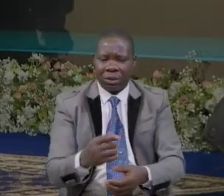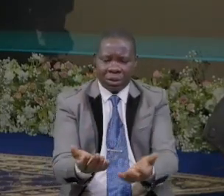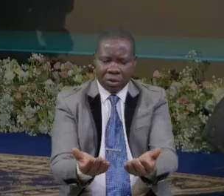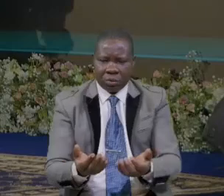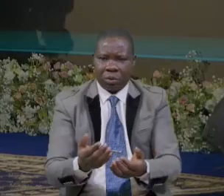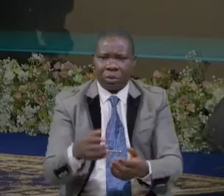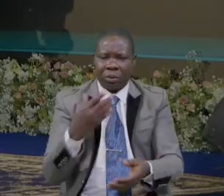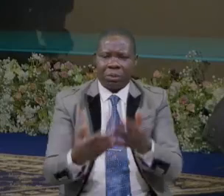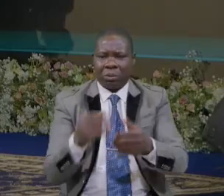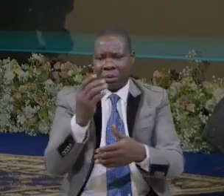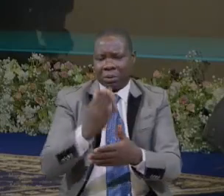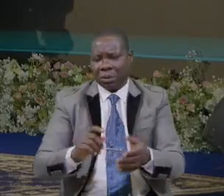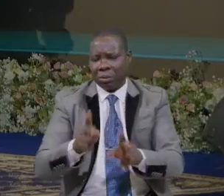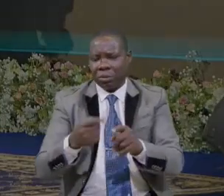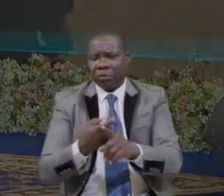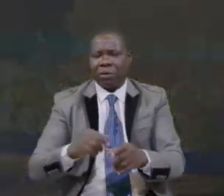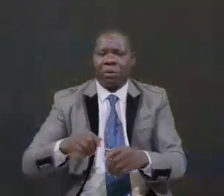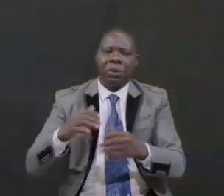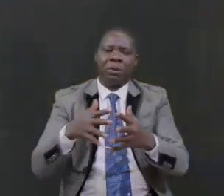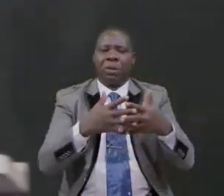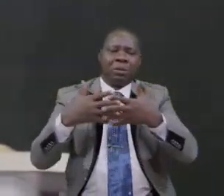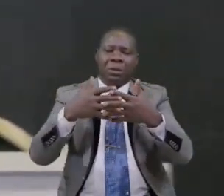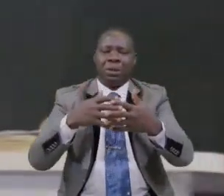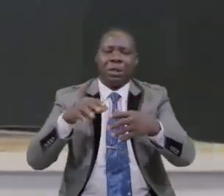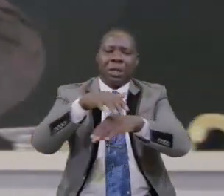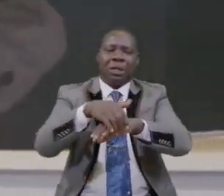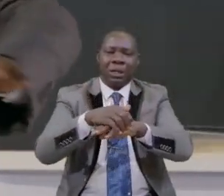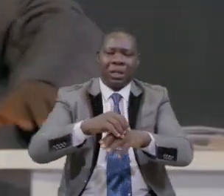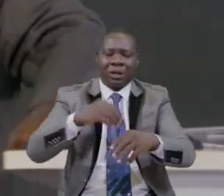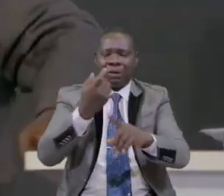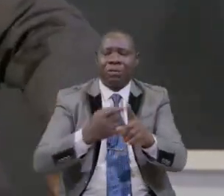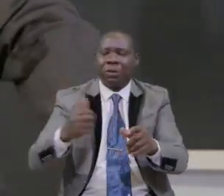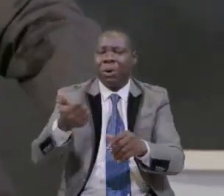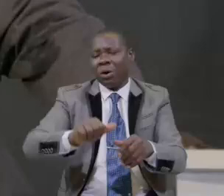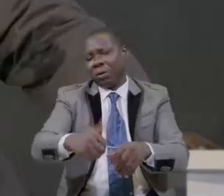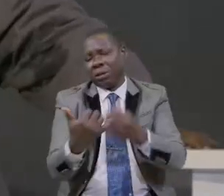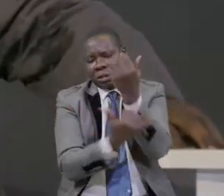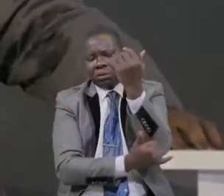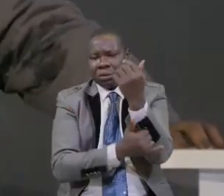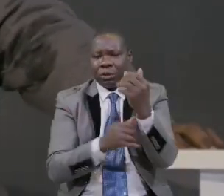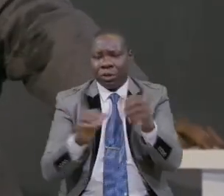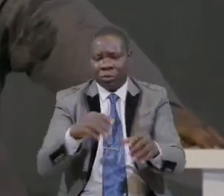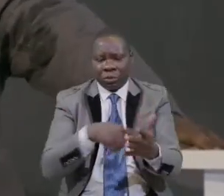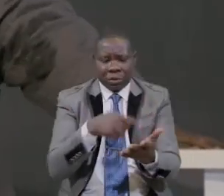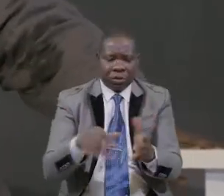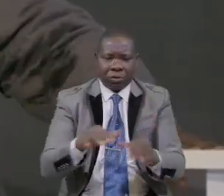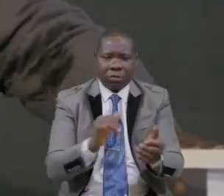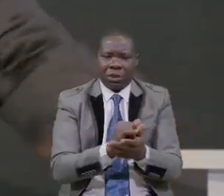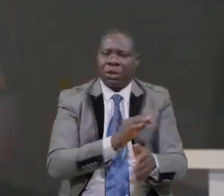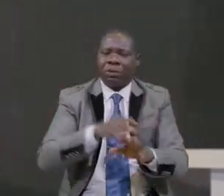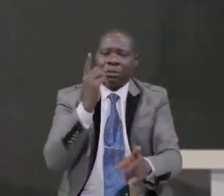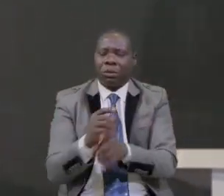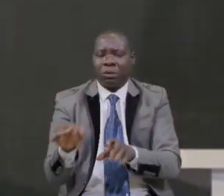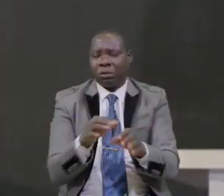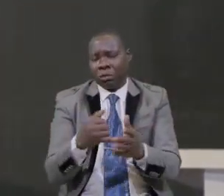from here and from everywhere, they're doing this or that. Don't just take it because so-and-so is doing it, such and such